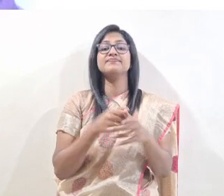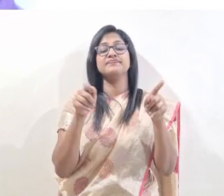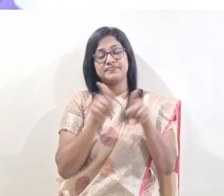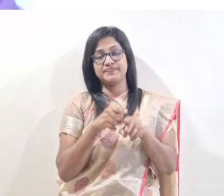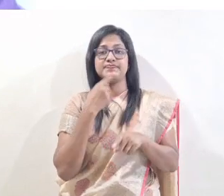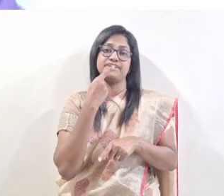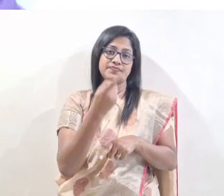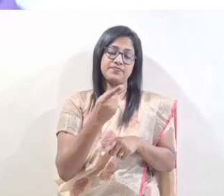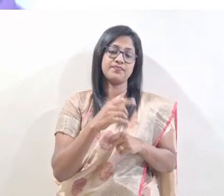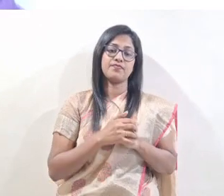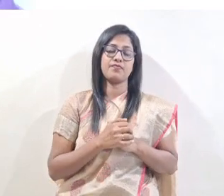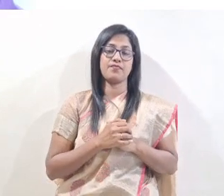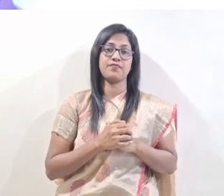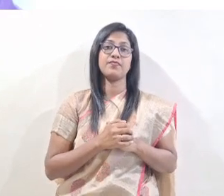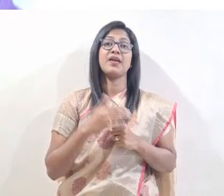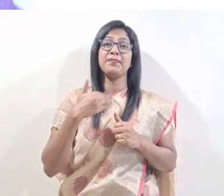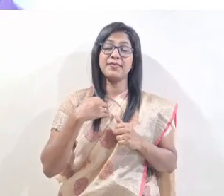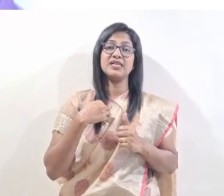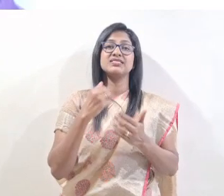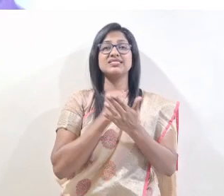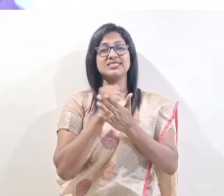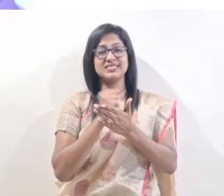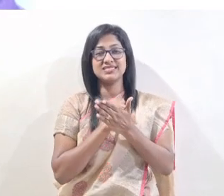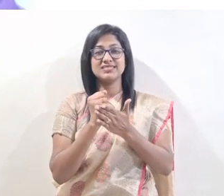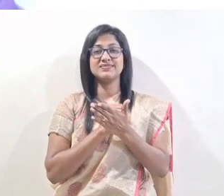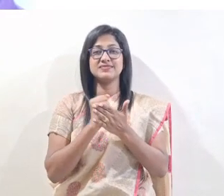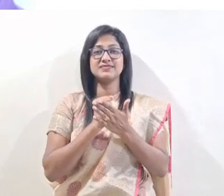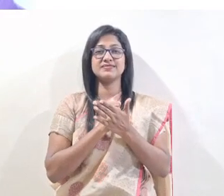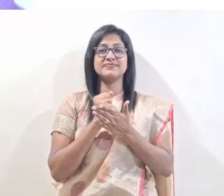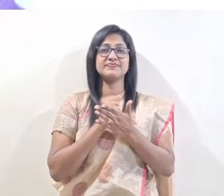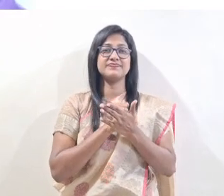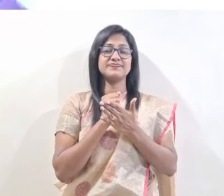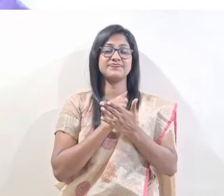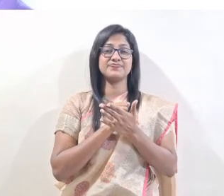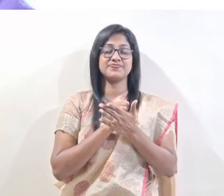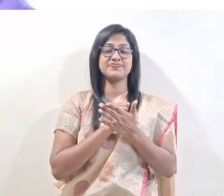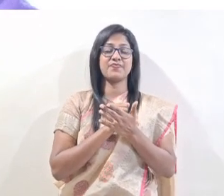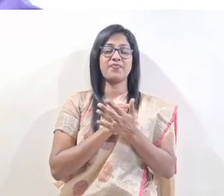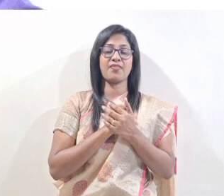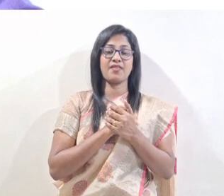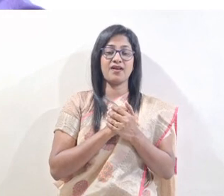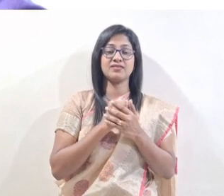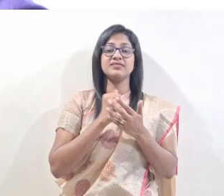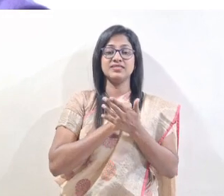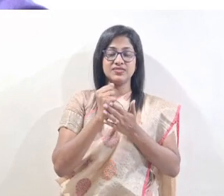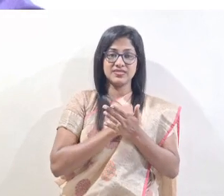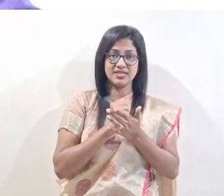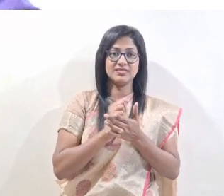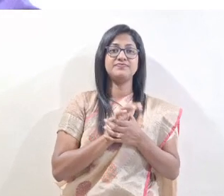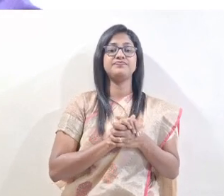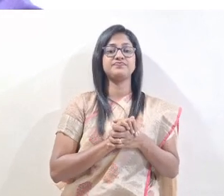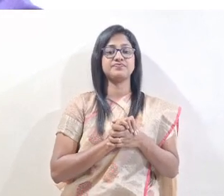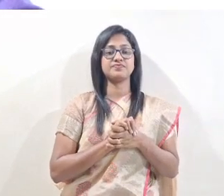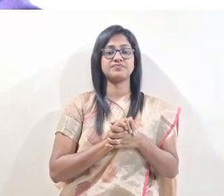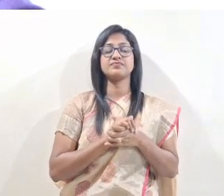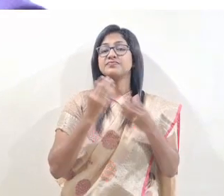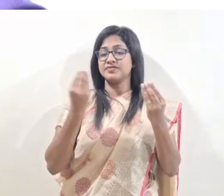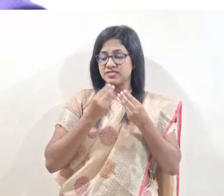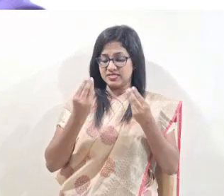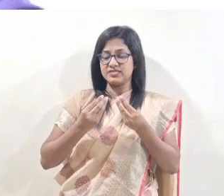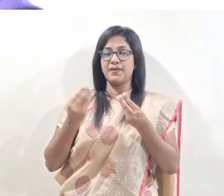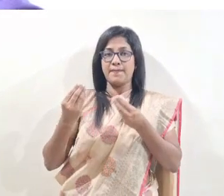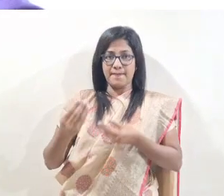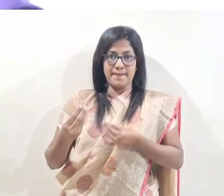Having said that, what I have tried to do is that I've tried to put together